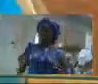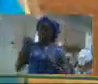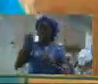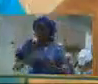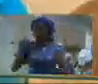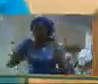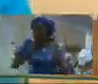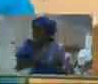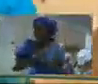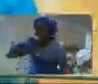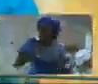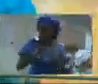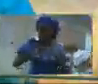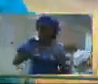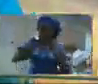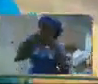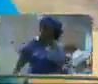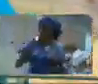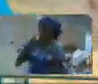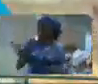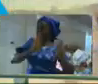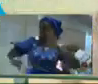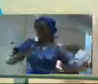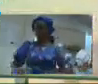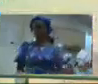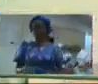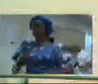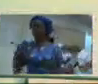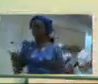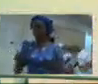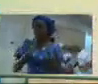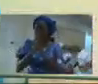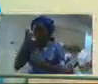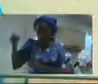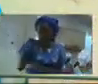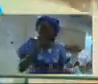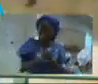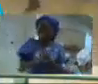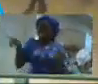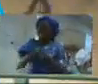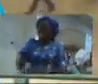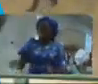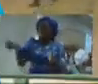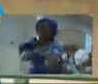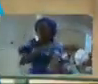And the revelation I got from that is that as long as your hands are lifted, you will keep on